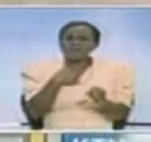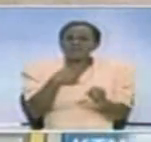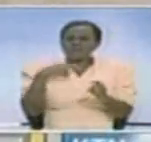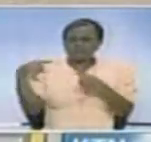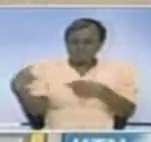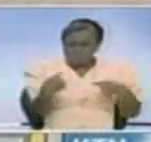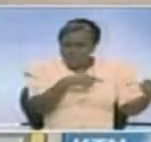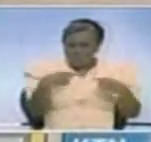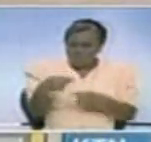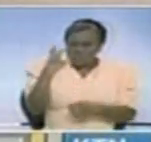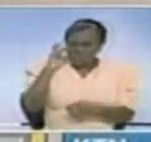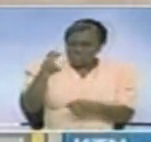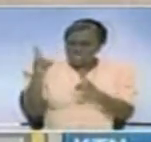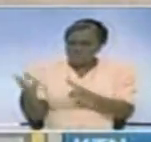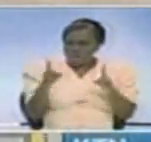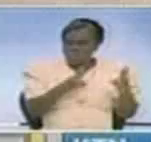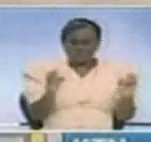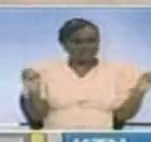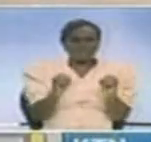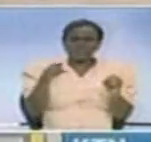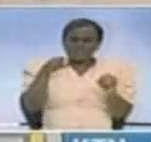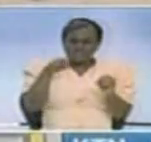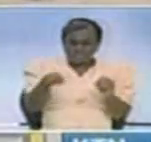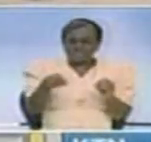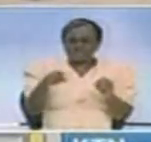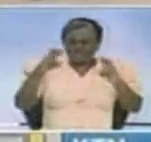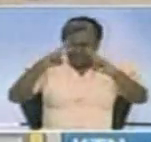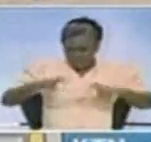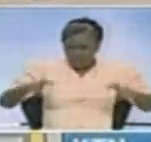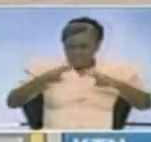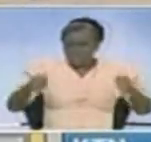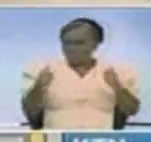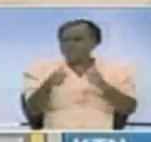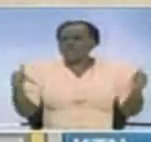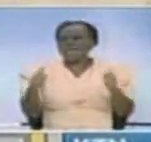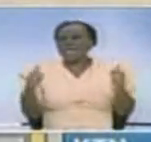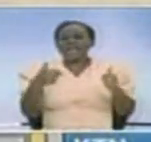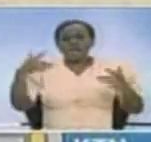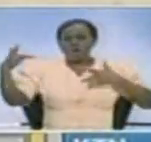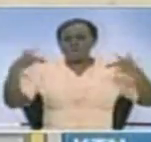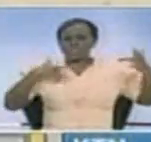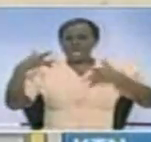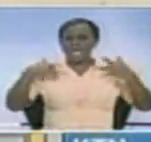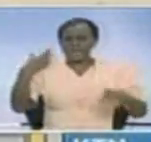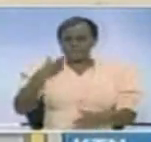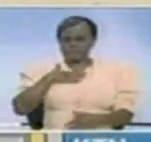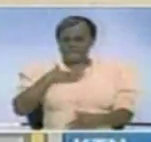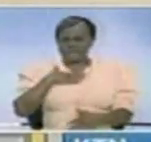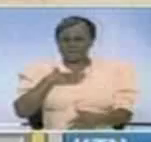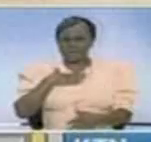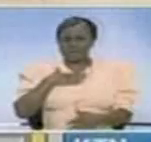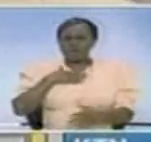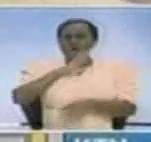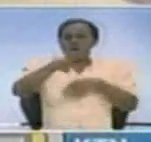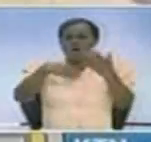clashes that we've seen in the past. Mm-hmm. This is fairly sophisticated. And I'm concerned that the ability to